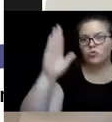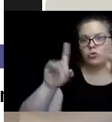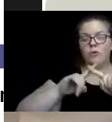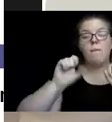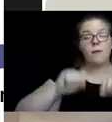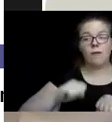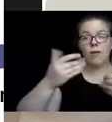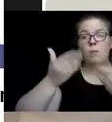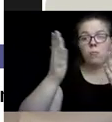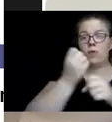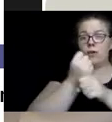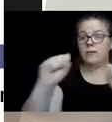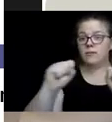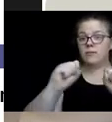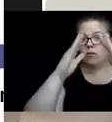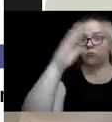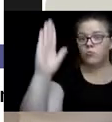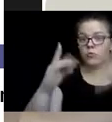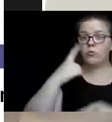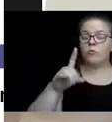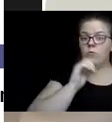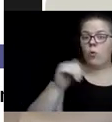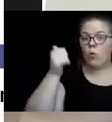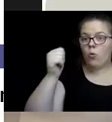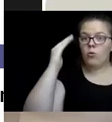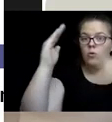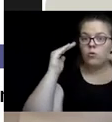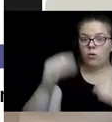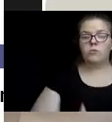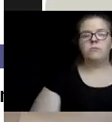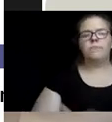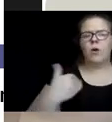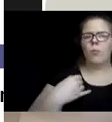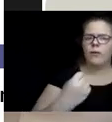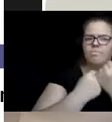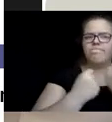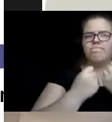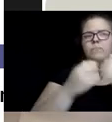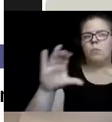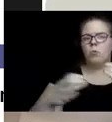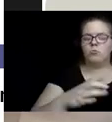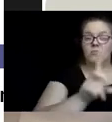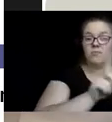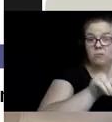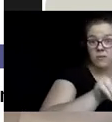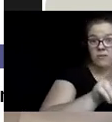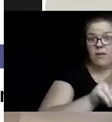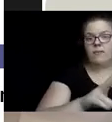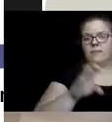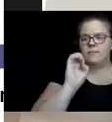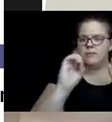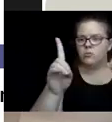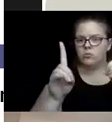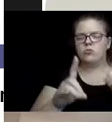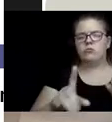safe shelter for older adults. We have support groups, both domestic violence education, and we actually have